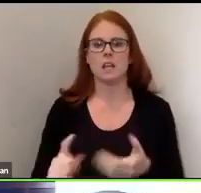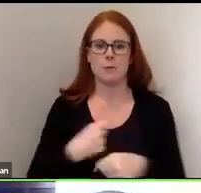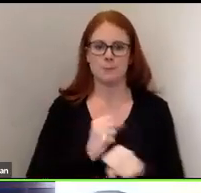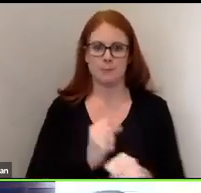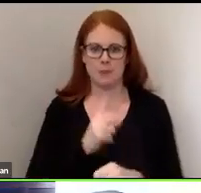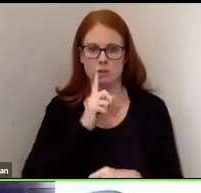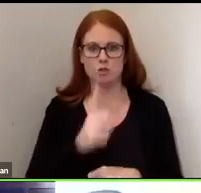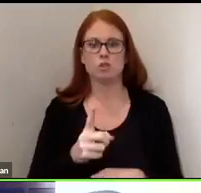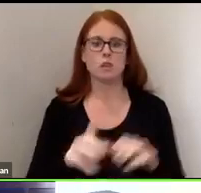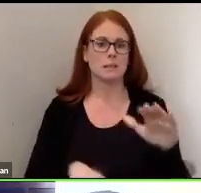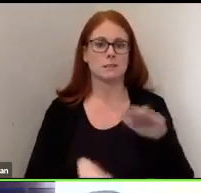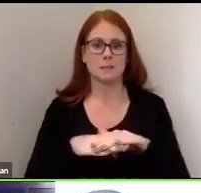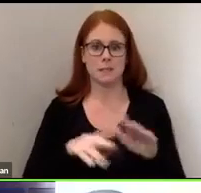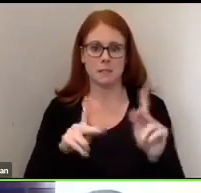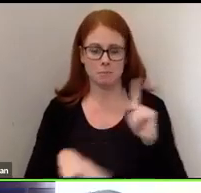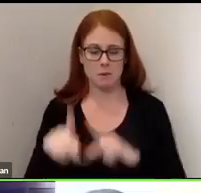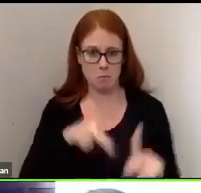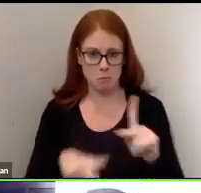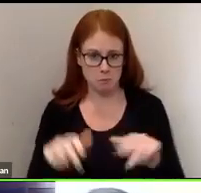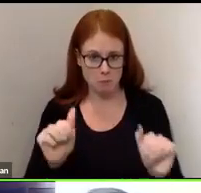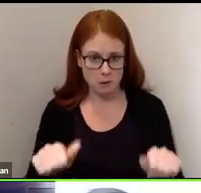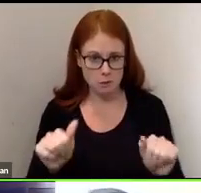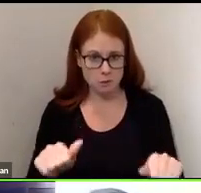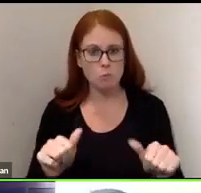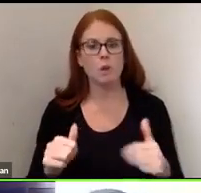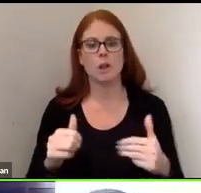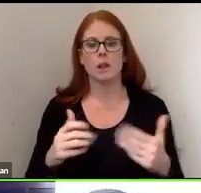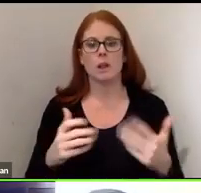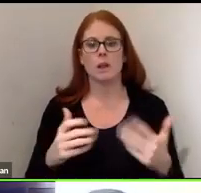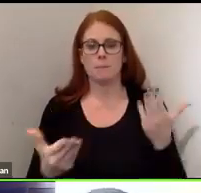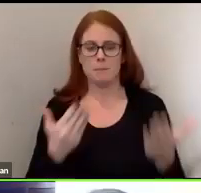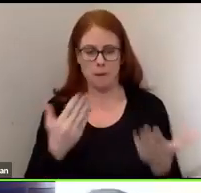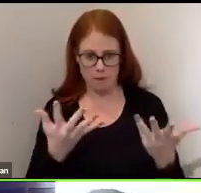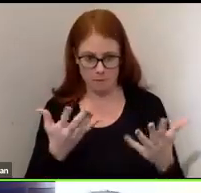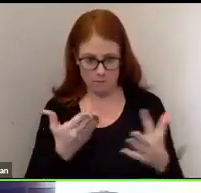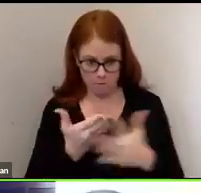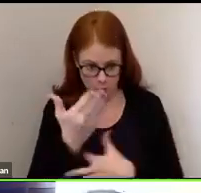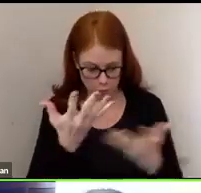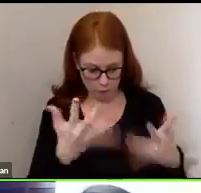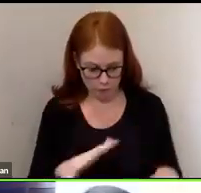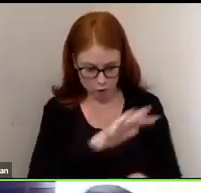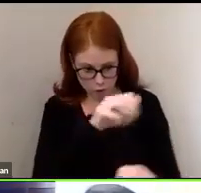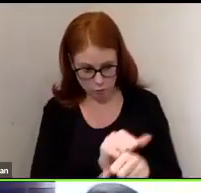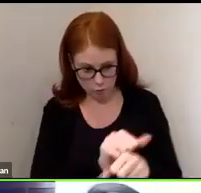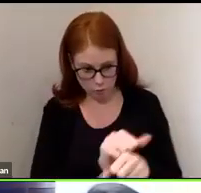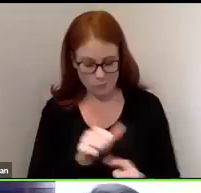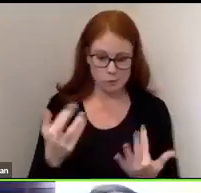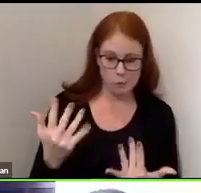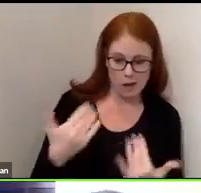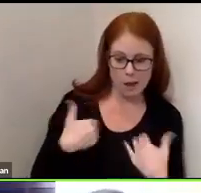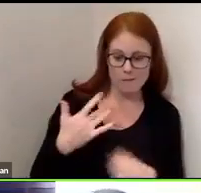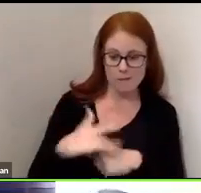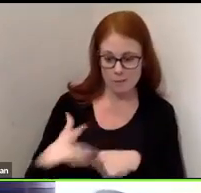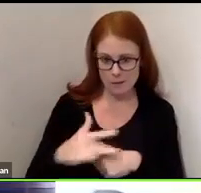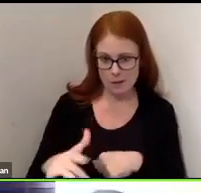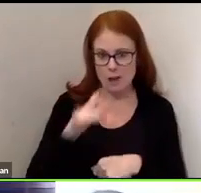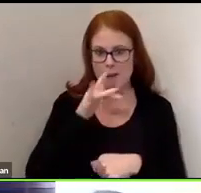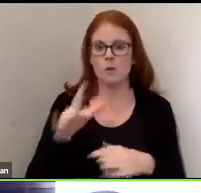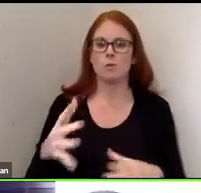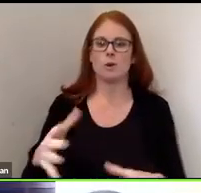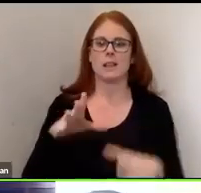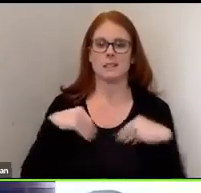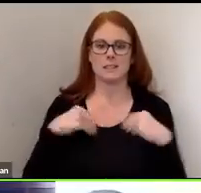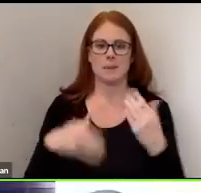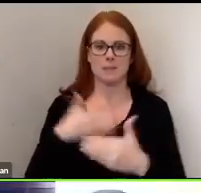that we get as many people. And if we have gotten through some appointments and we've sent them out and we're sitting there and we have open appointments, we're going to take that next group of